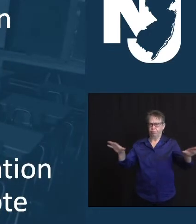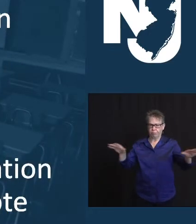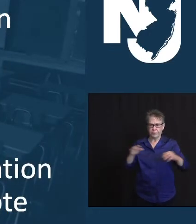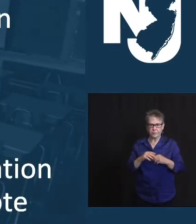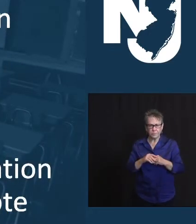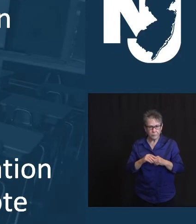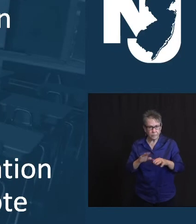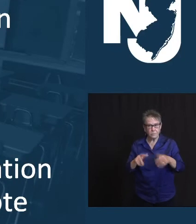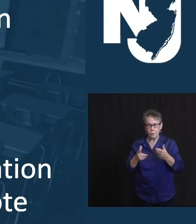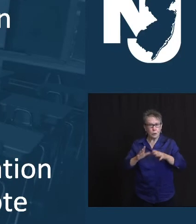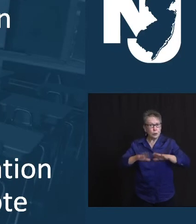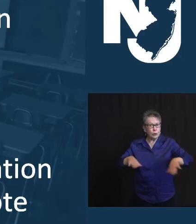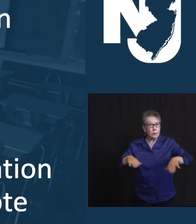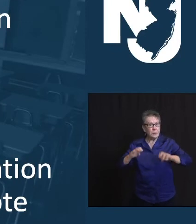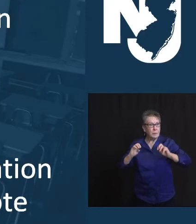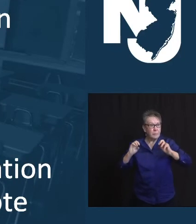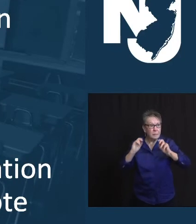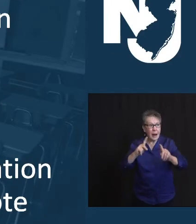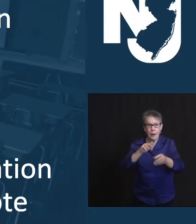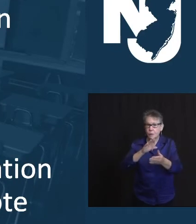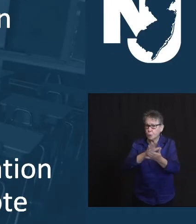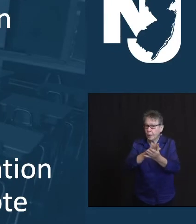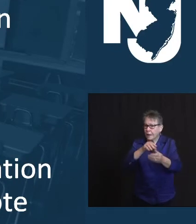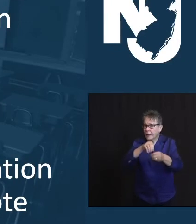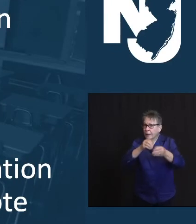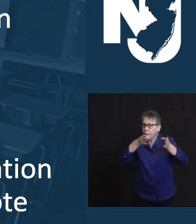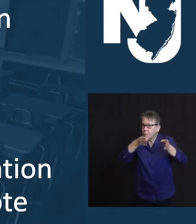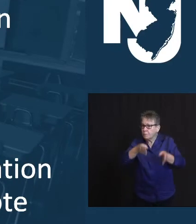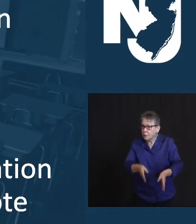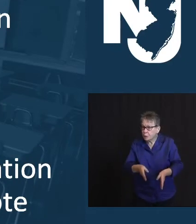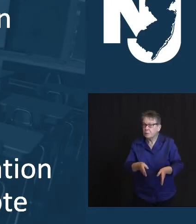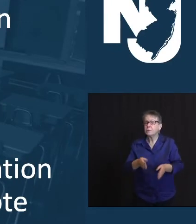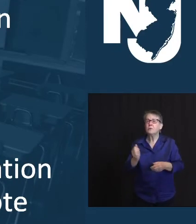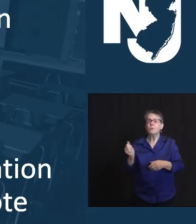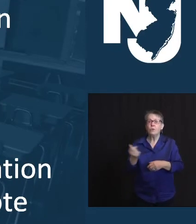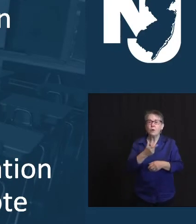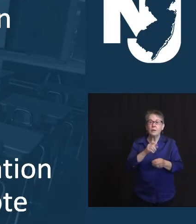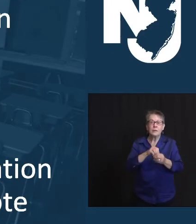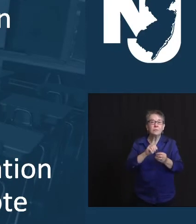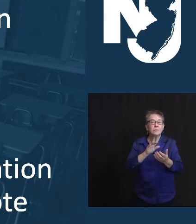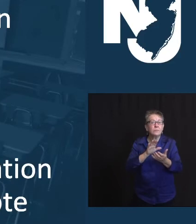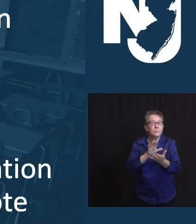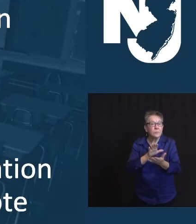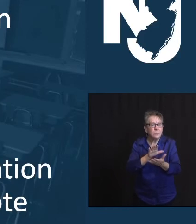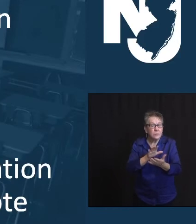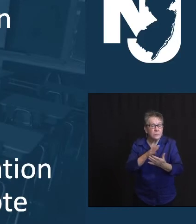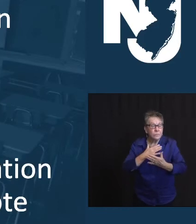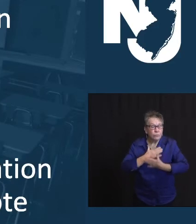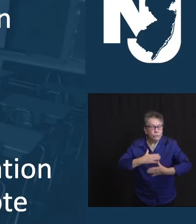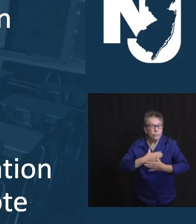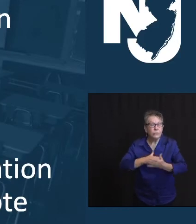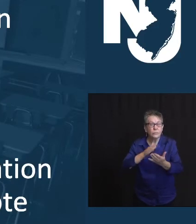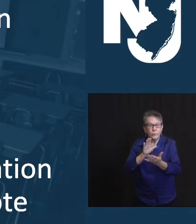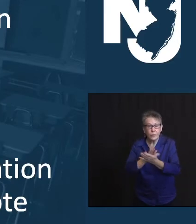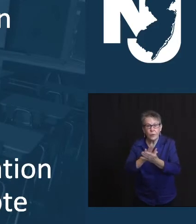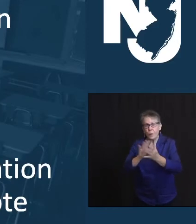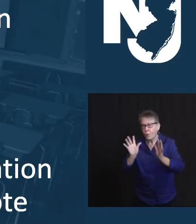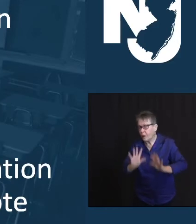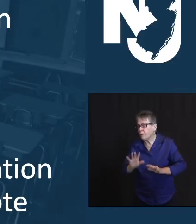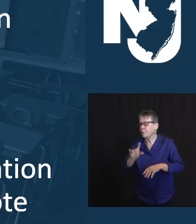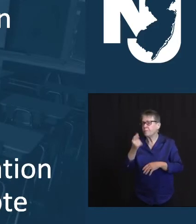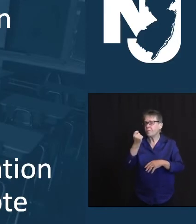school after what we hope was a restful winter break. Across the state, 77 schools or districts